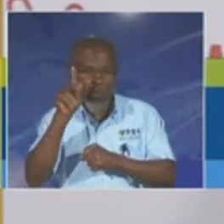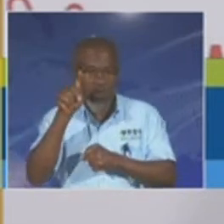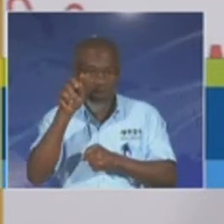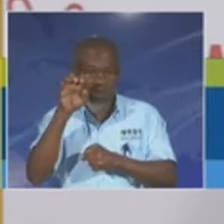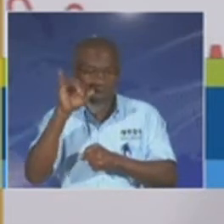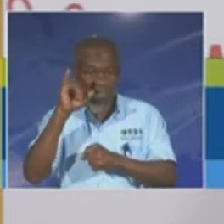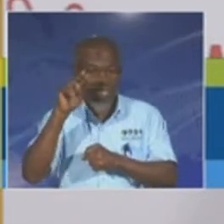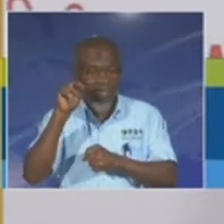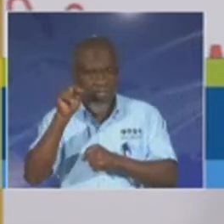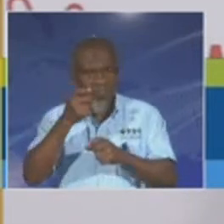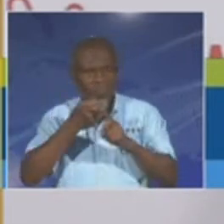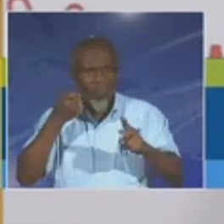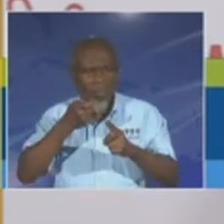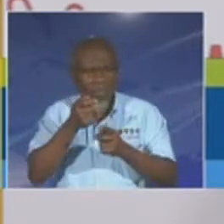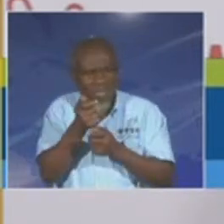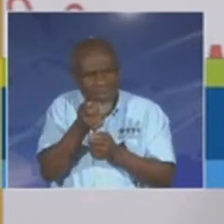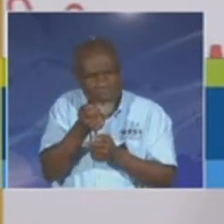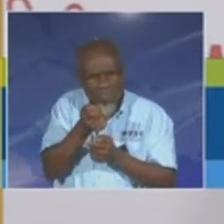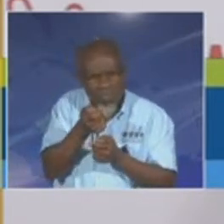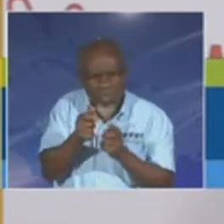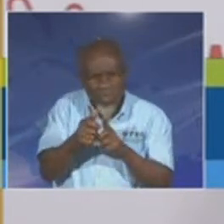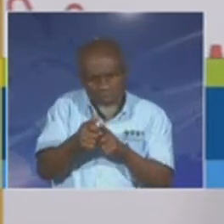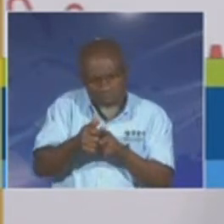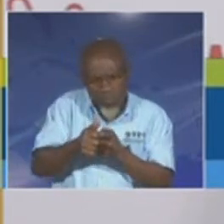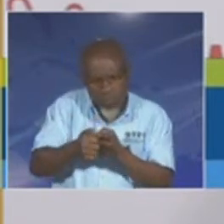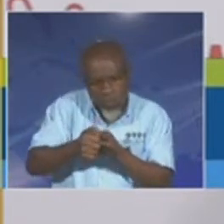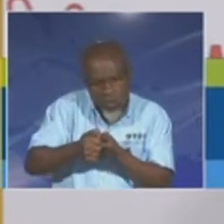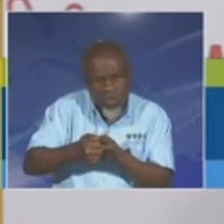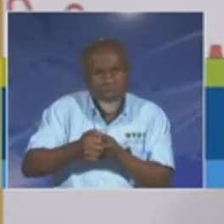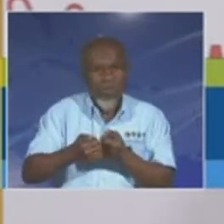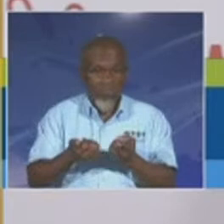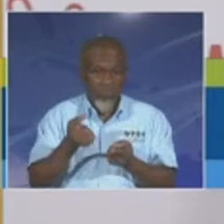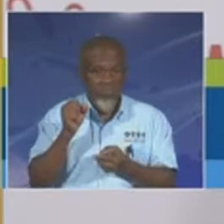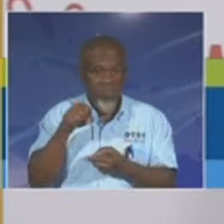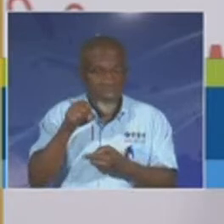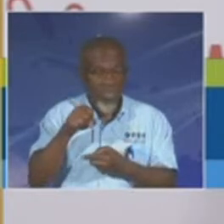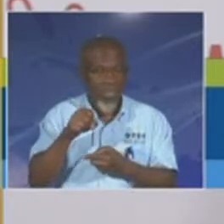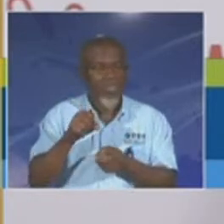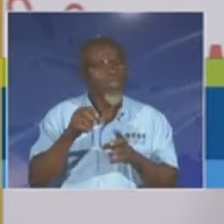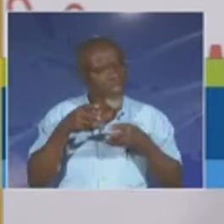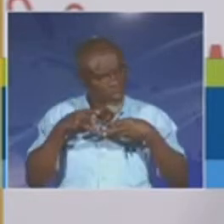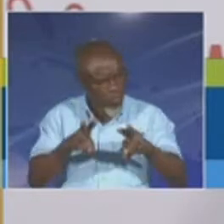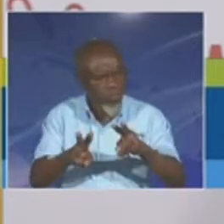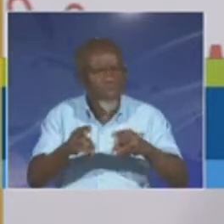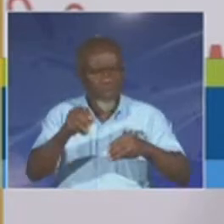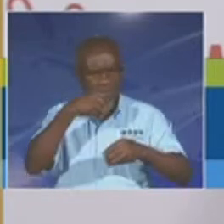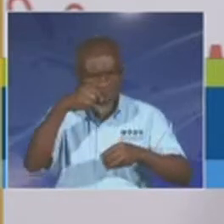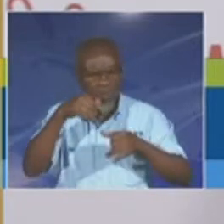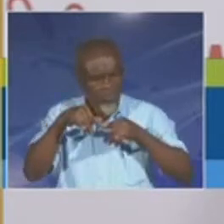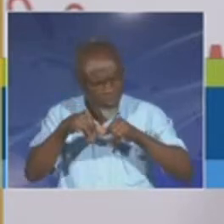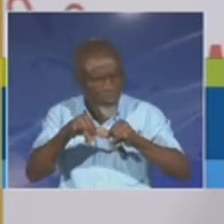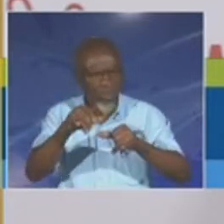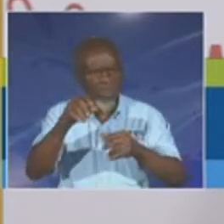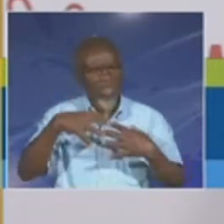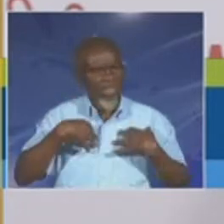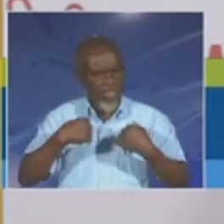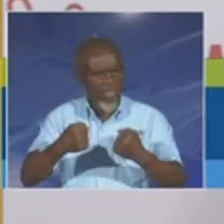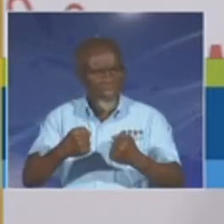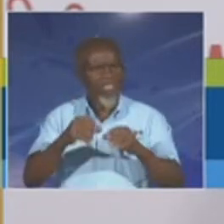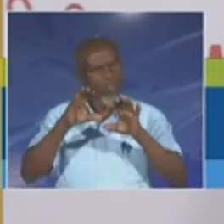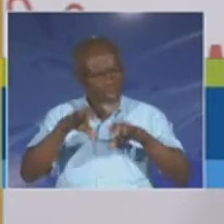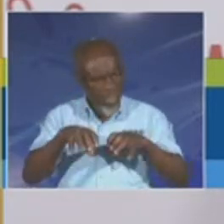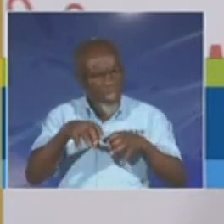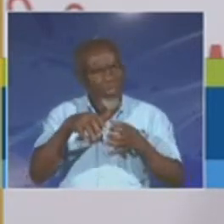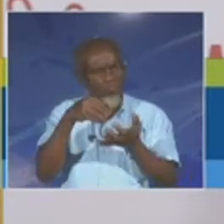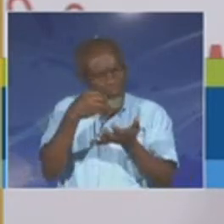that it would take some effort, and maybe that's a topic for another day. But there is a way to eat healthy and it still be affordable. And certainly